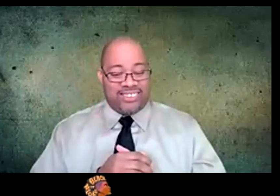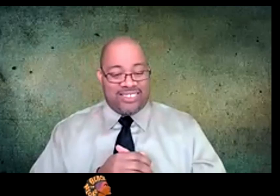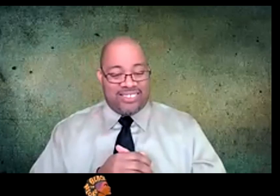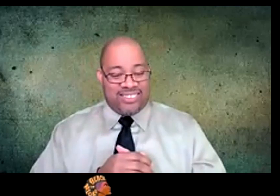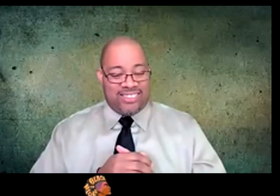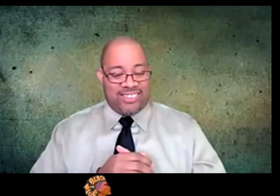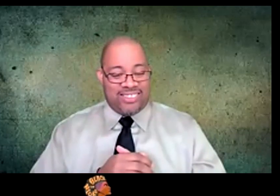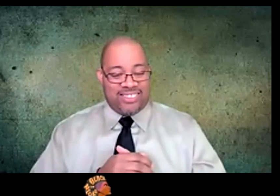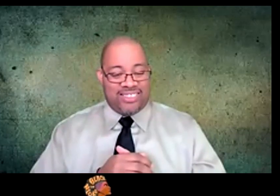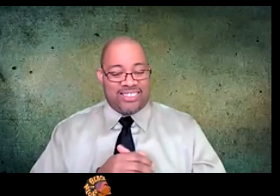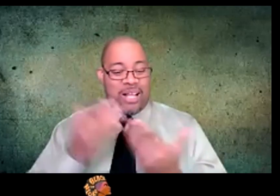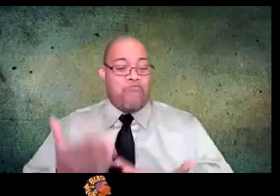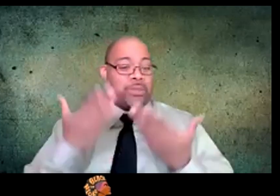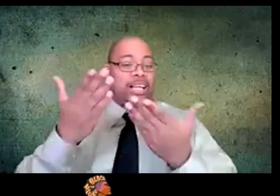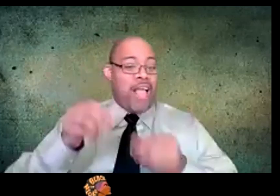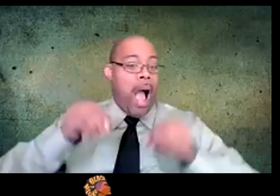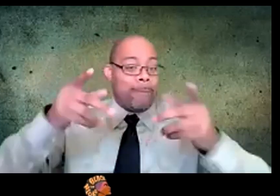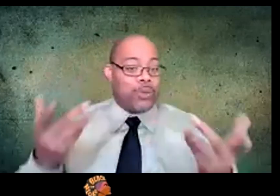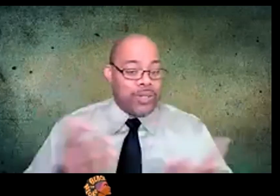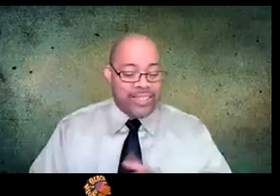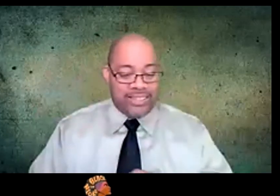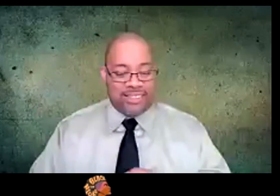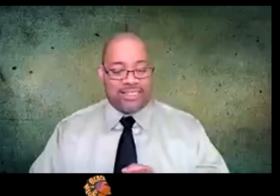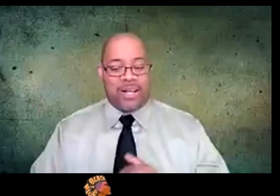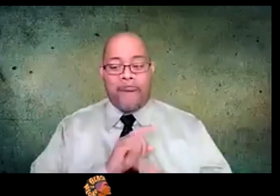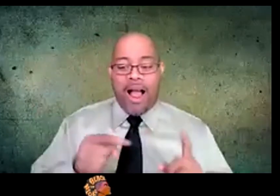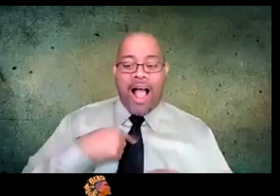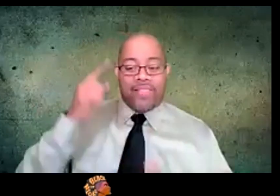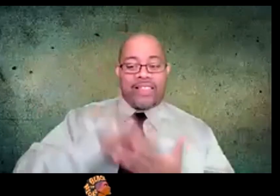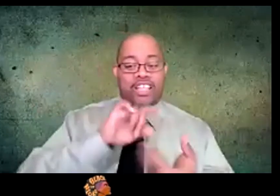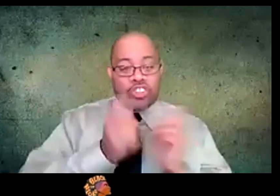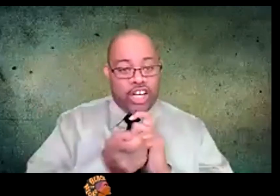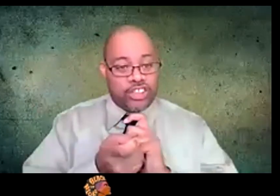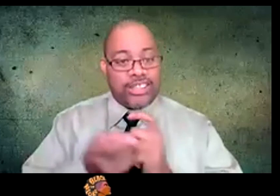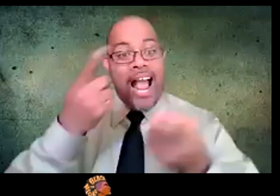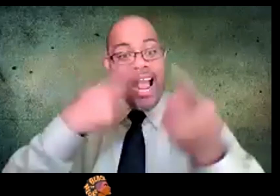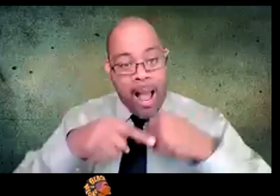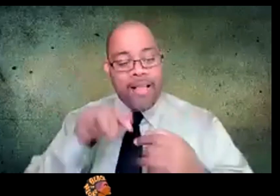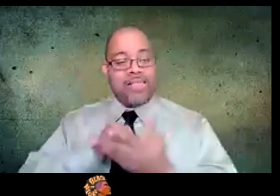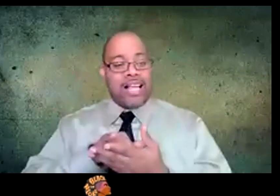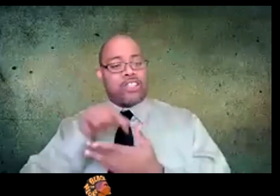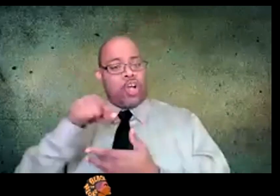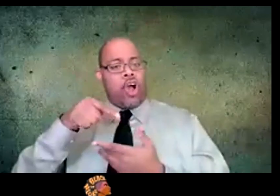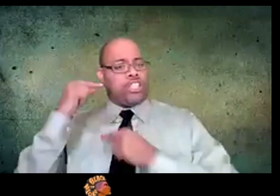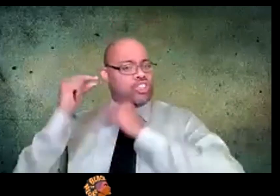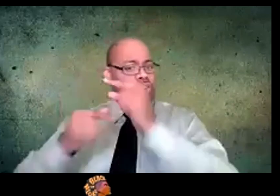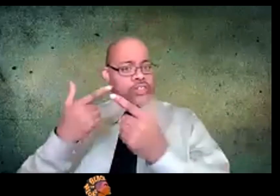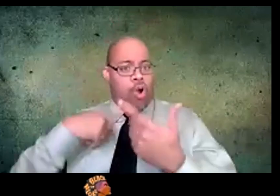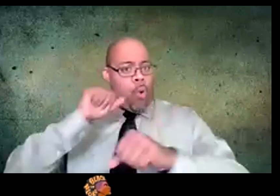presenting about opportunities. But I think the change is coming, and this is our generation's